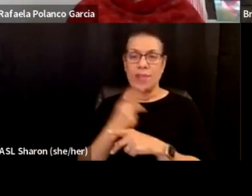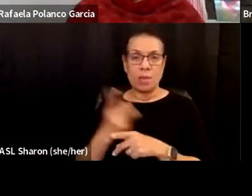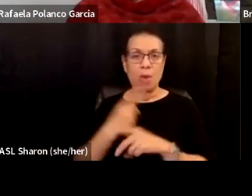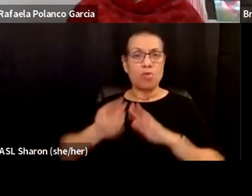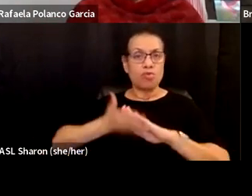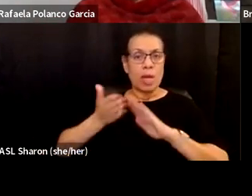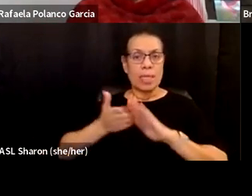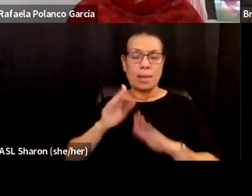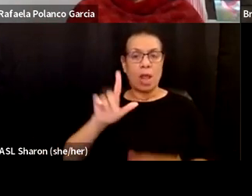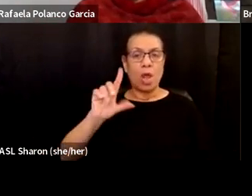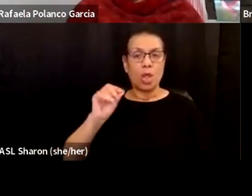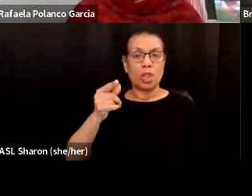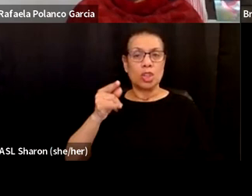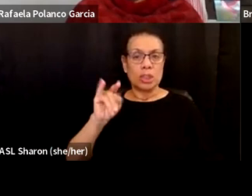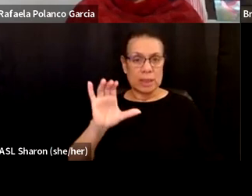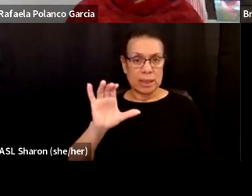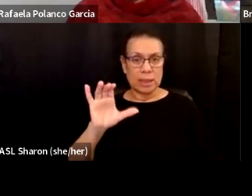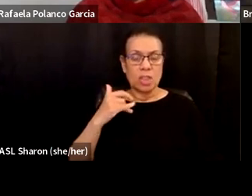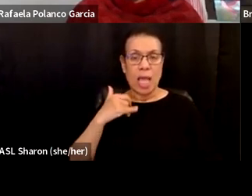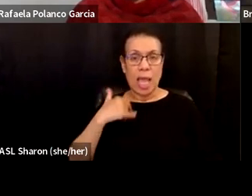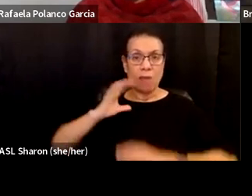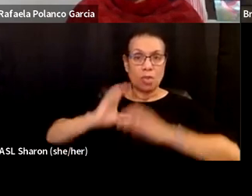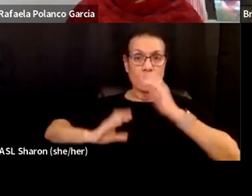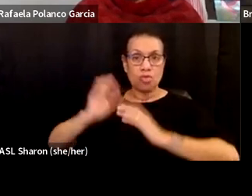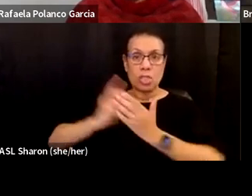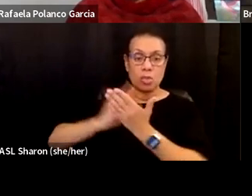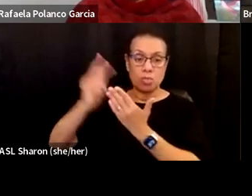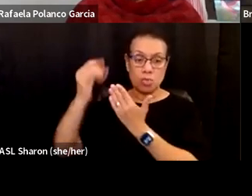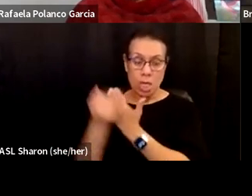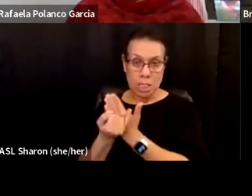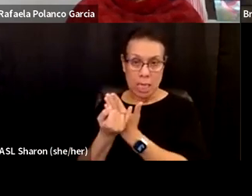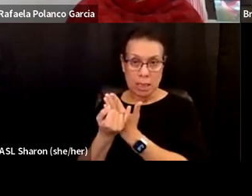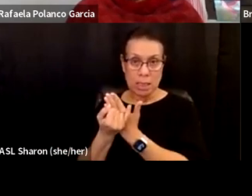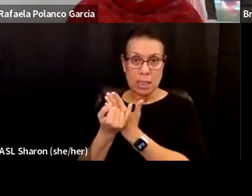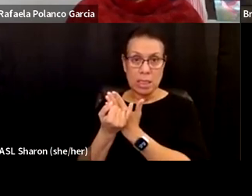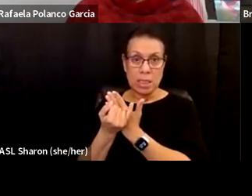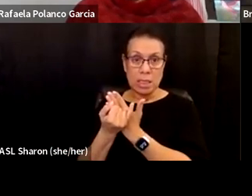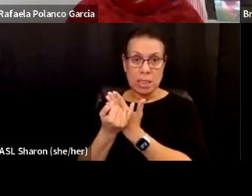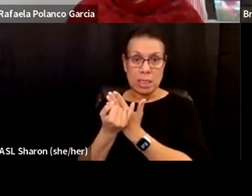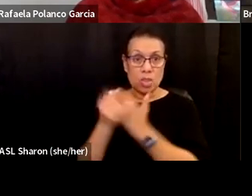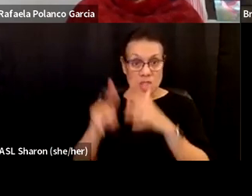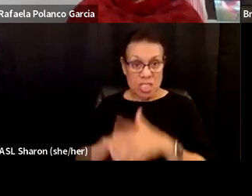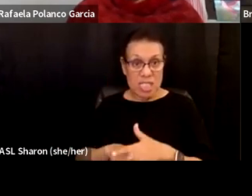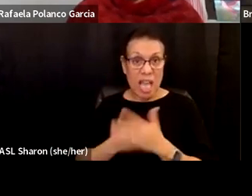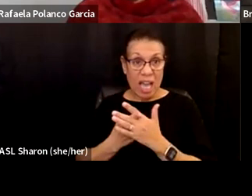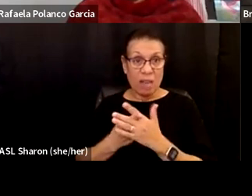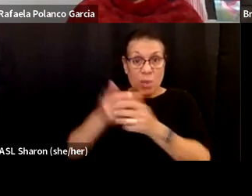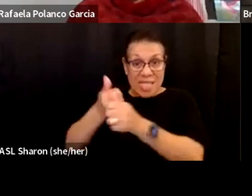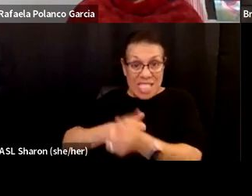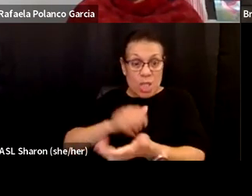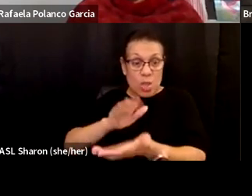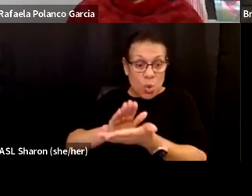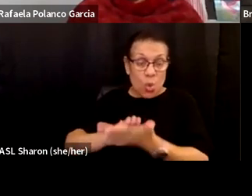of that amount of construction projects to get you know to get going where every school could